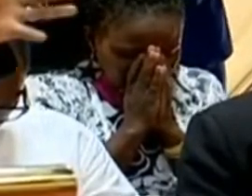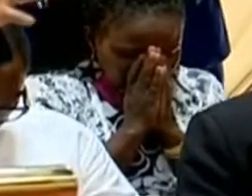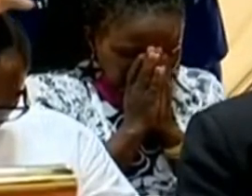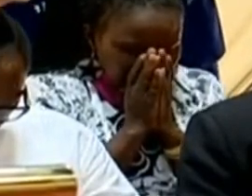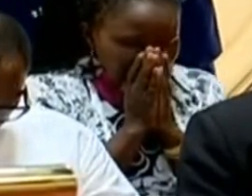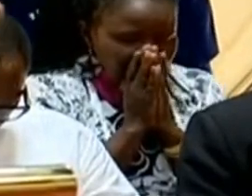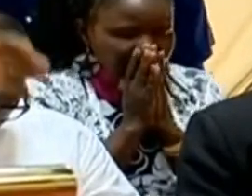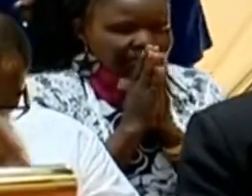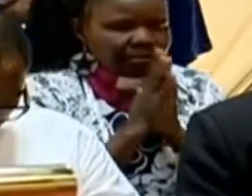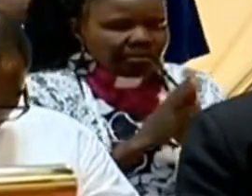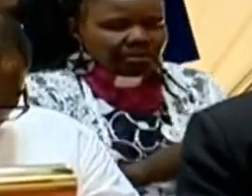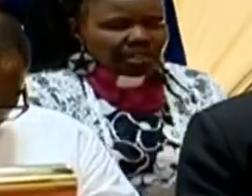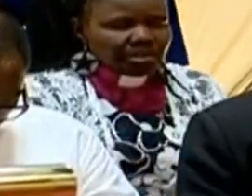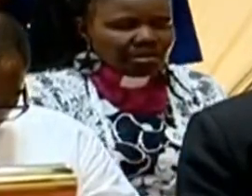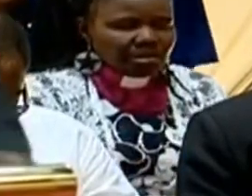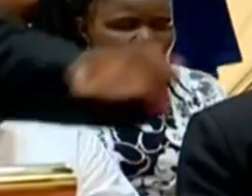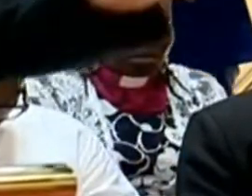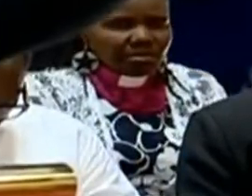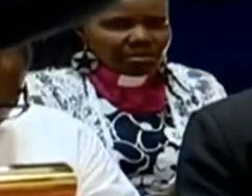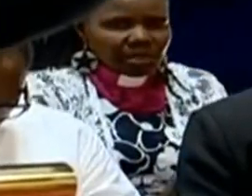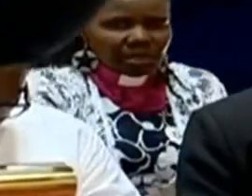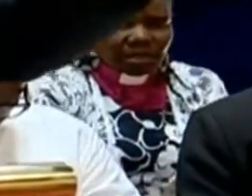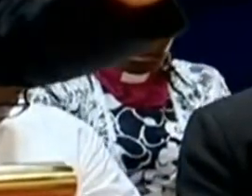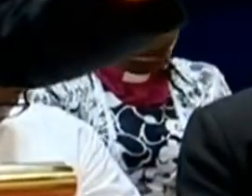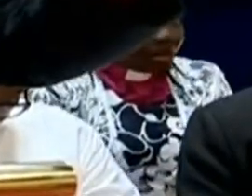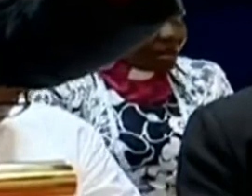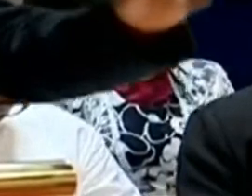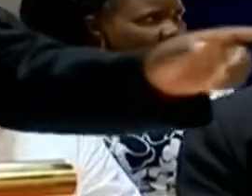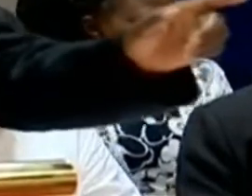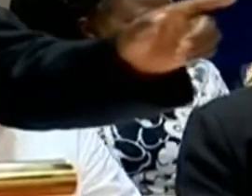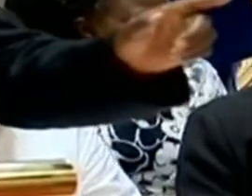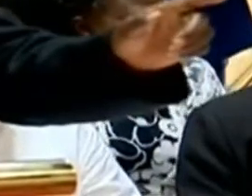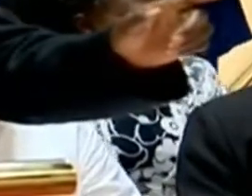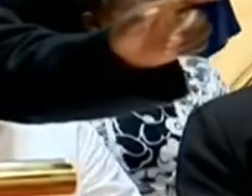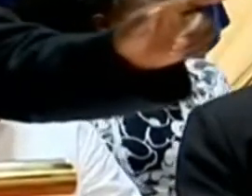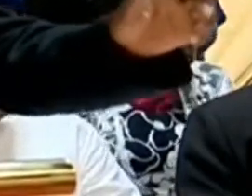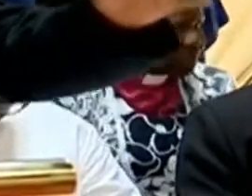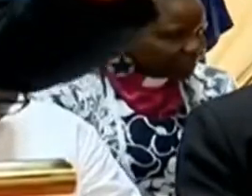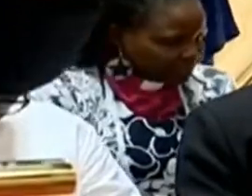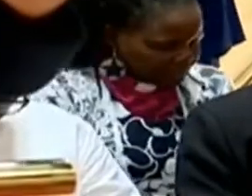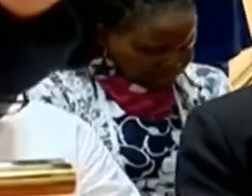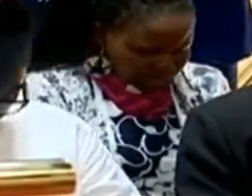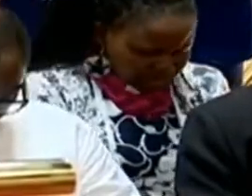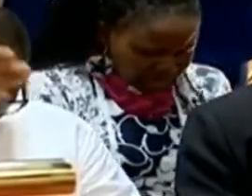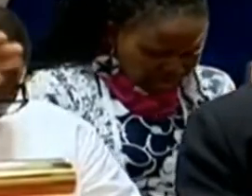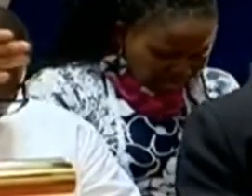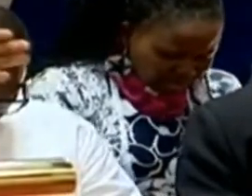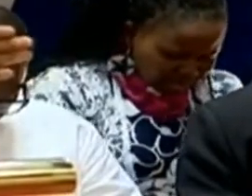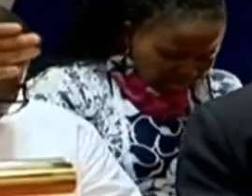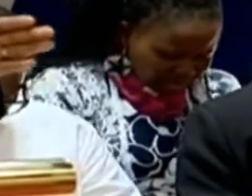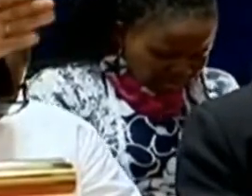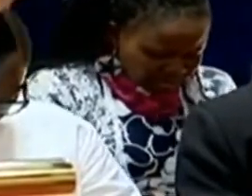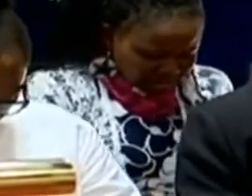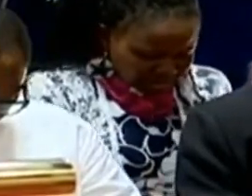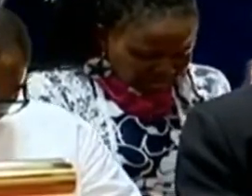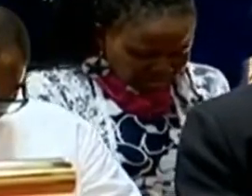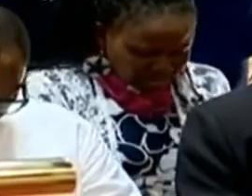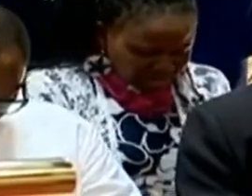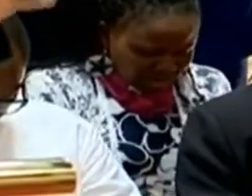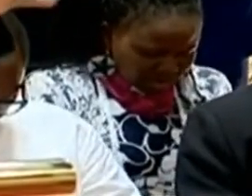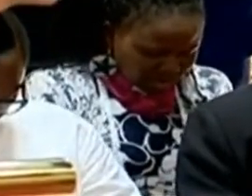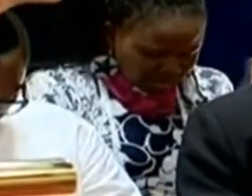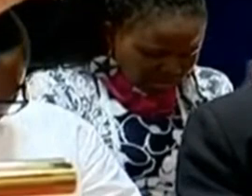we know that you are with us. We have seen your faithfulness in the past, and we know you're faithful today, and you will